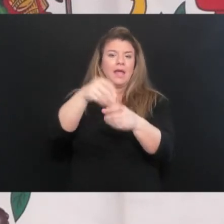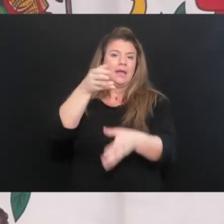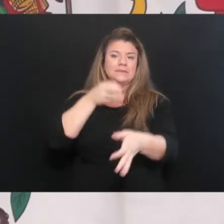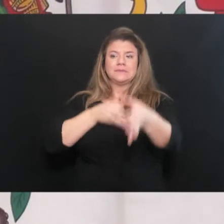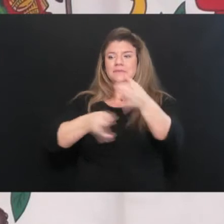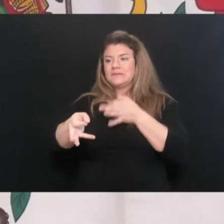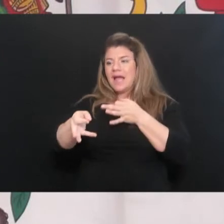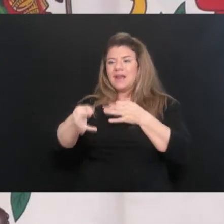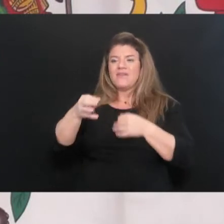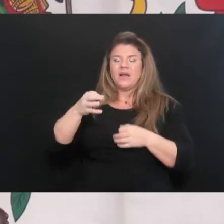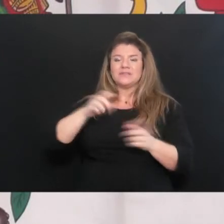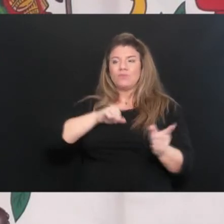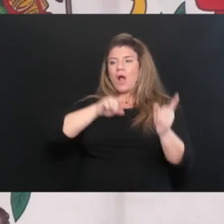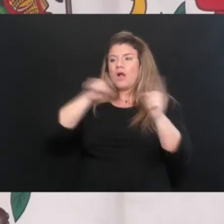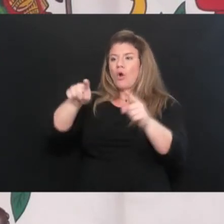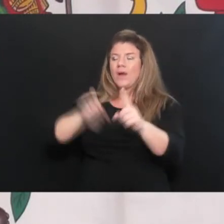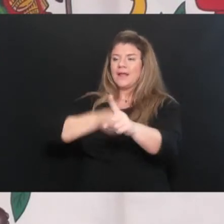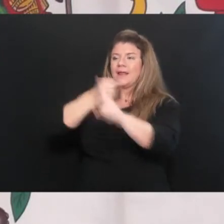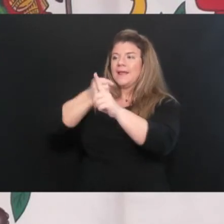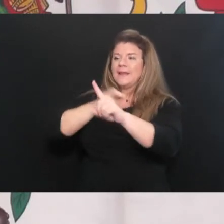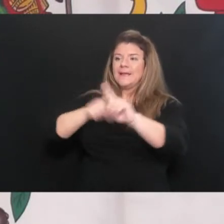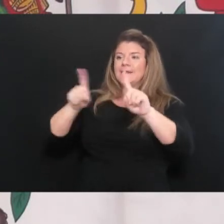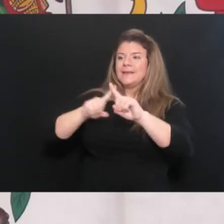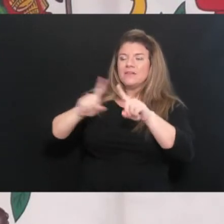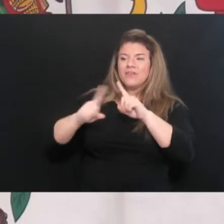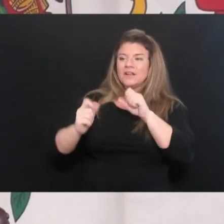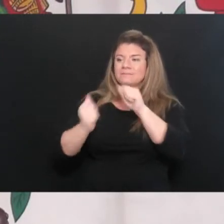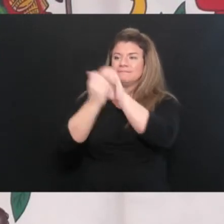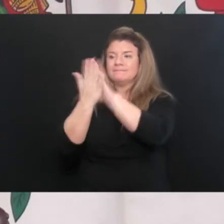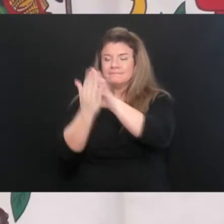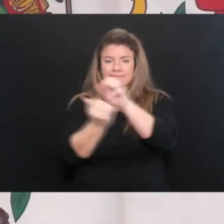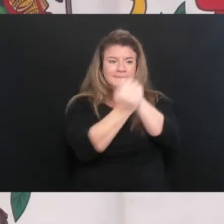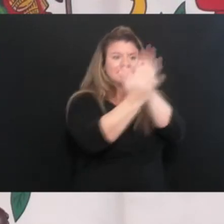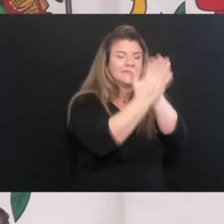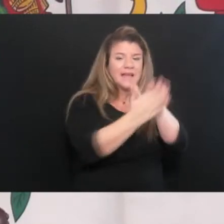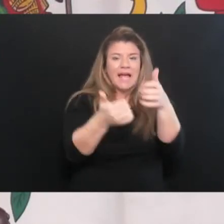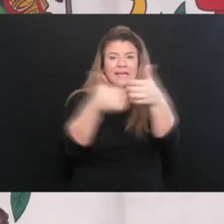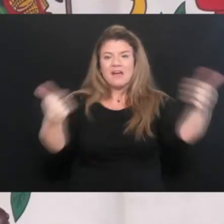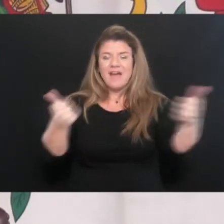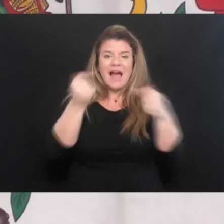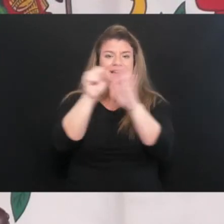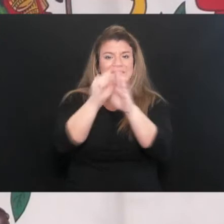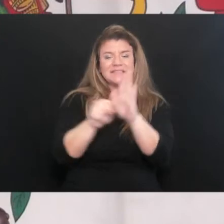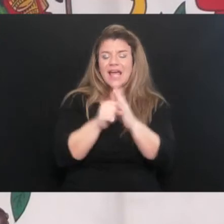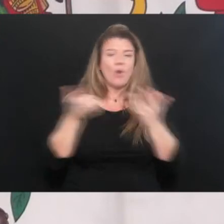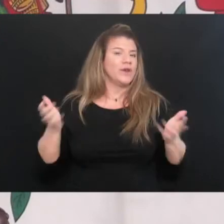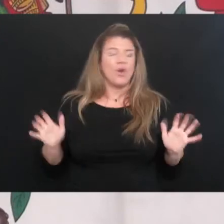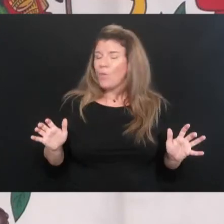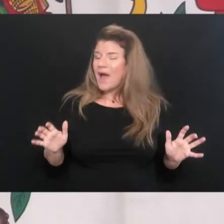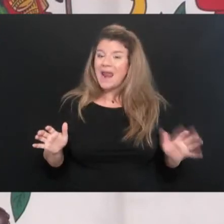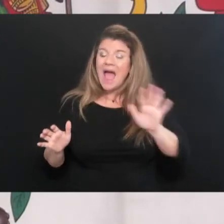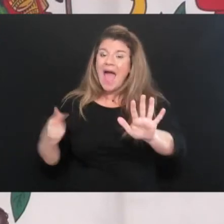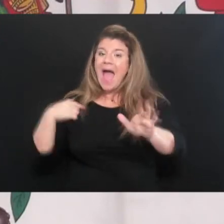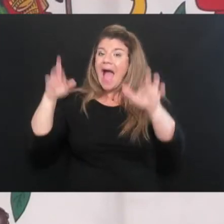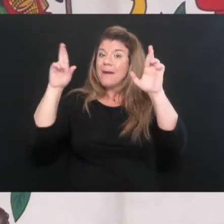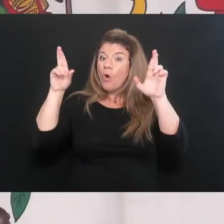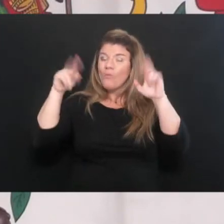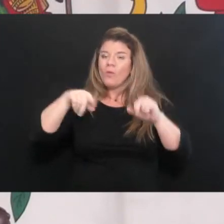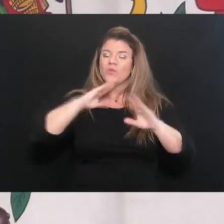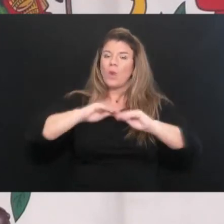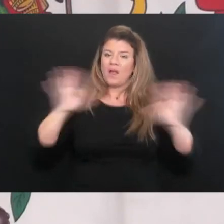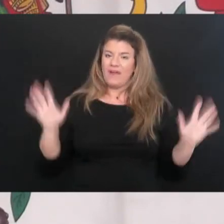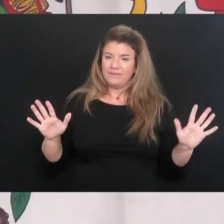into so many different headwinds that divide us in every direction, I'm hopeful that this is going to